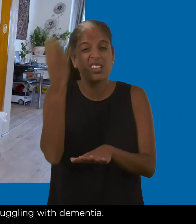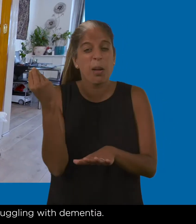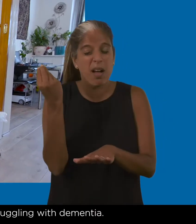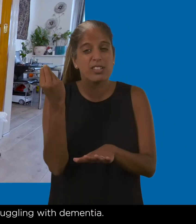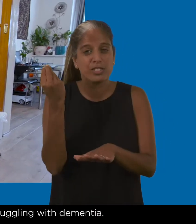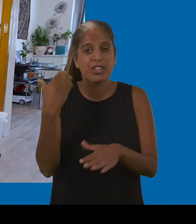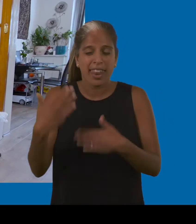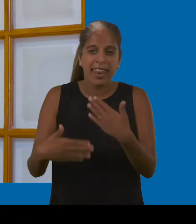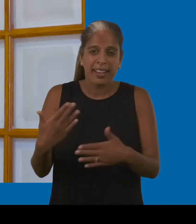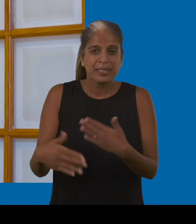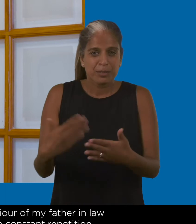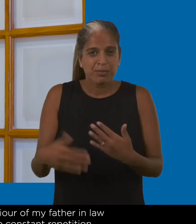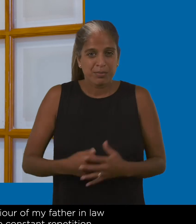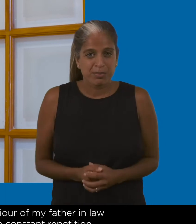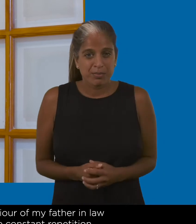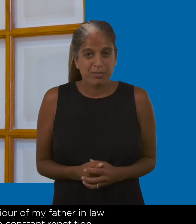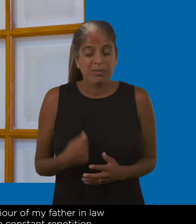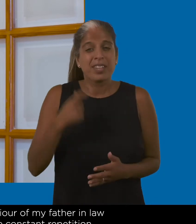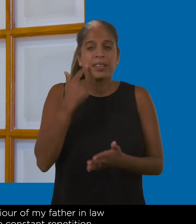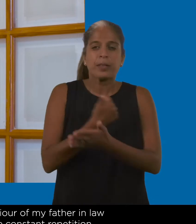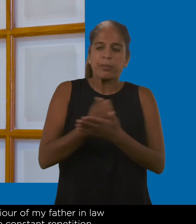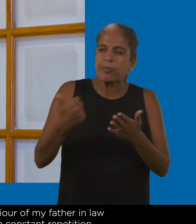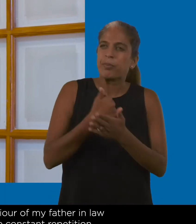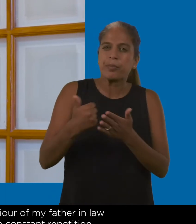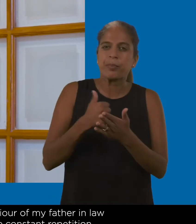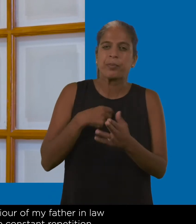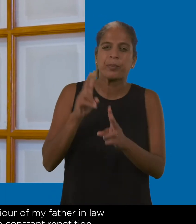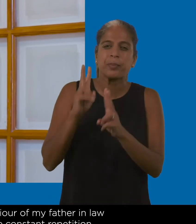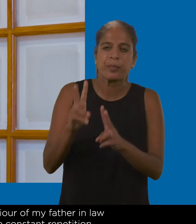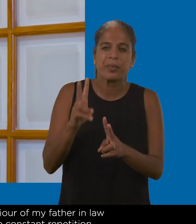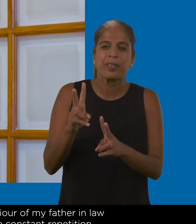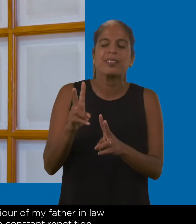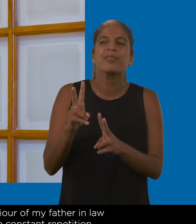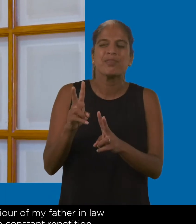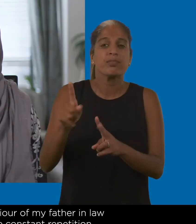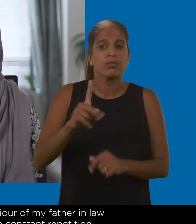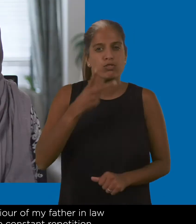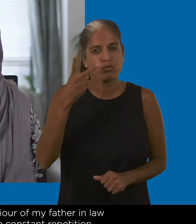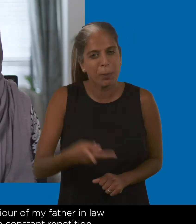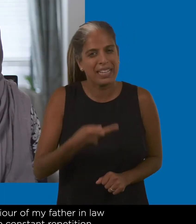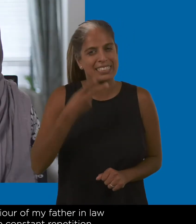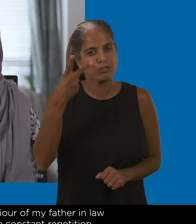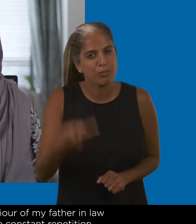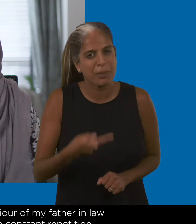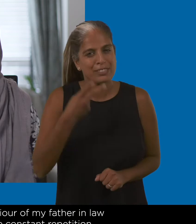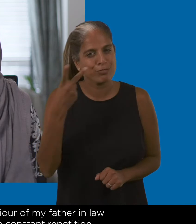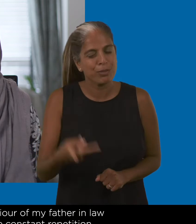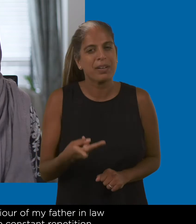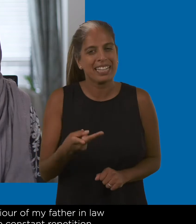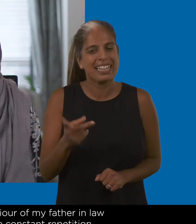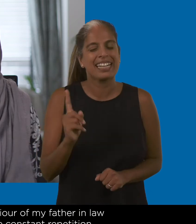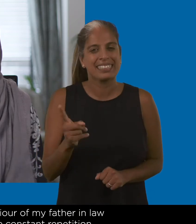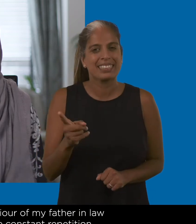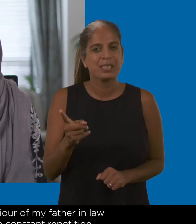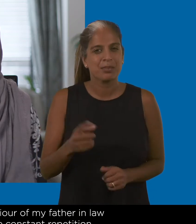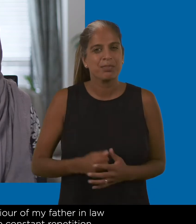struggling with dementia. I think the common or daily behavior of my father-in-law that we all